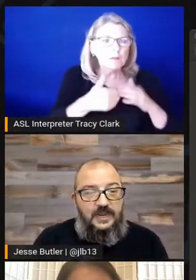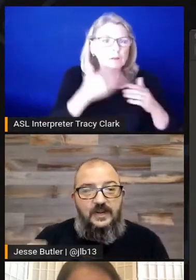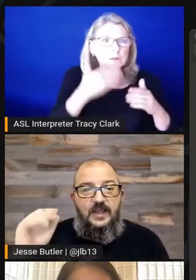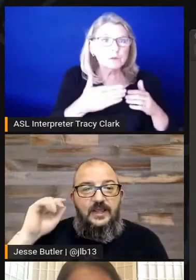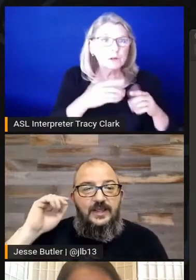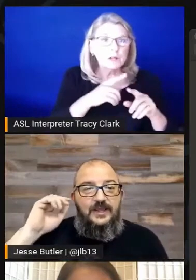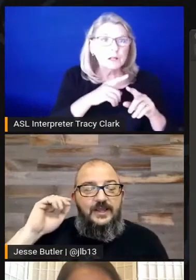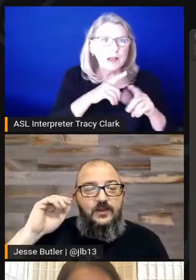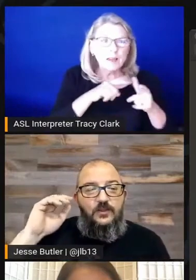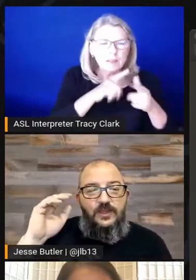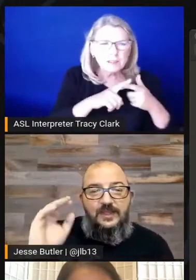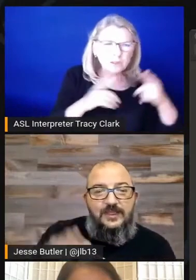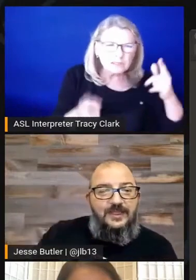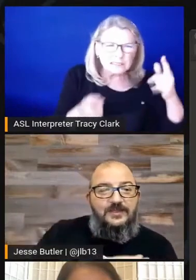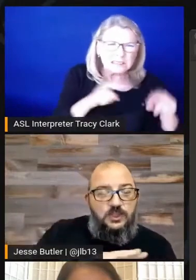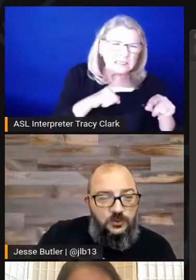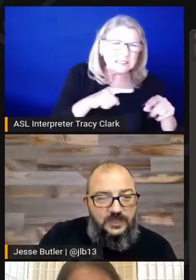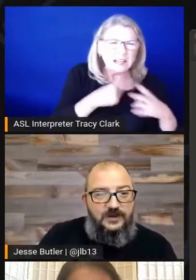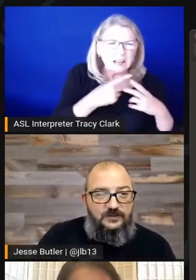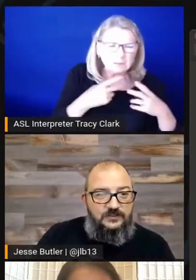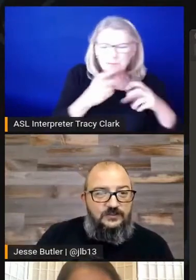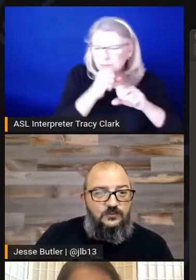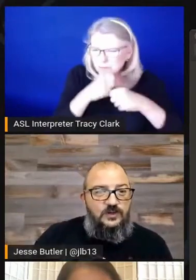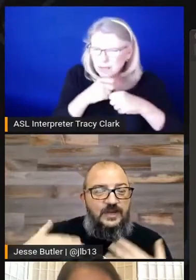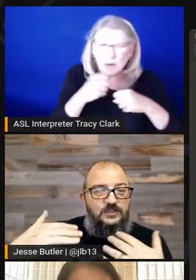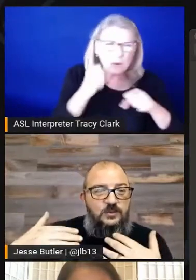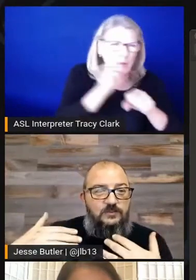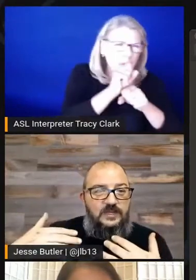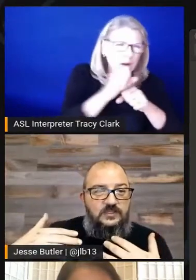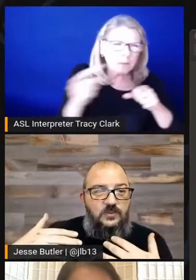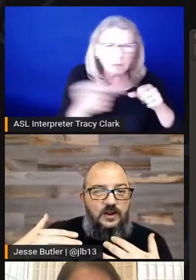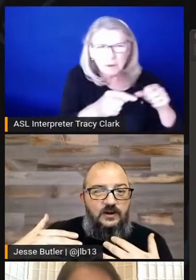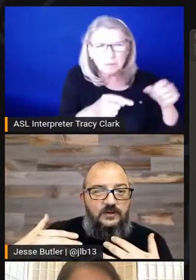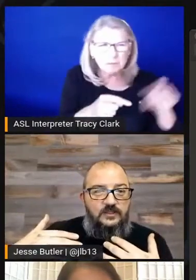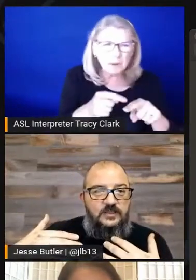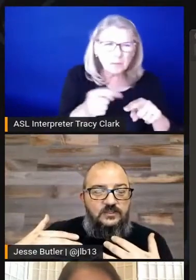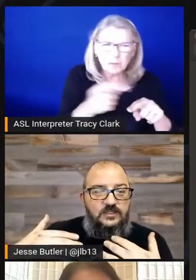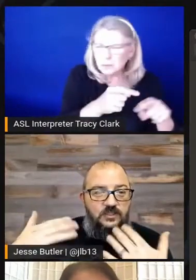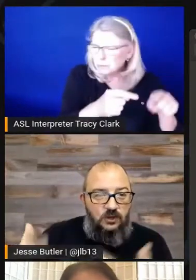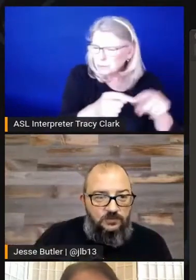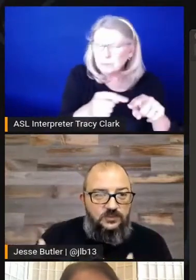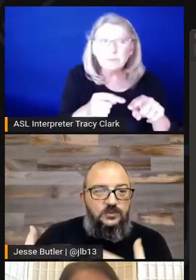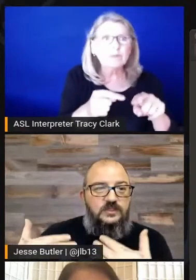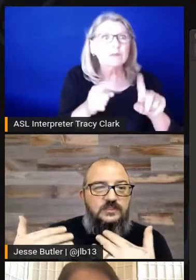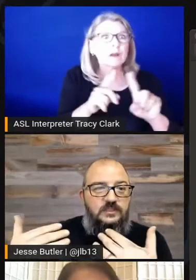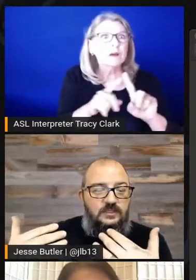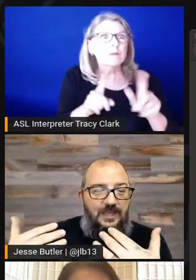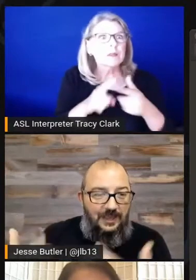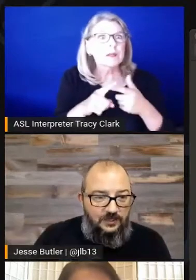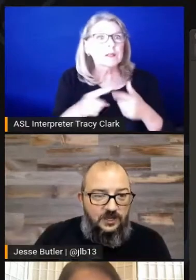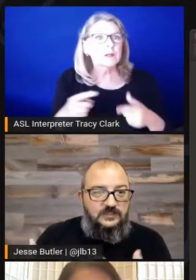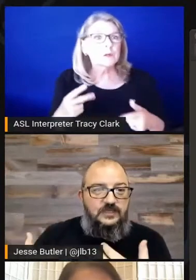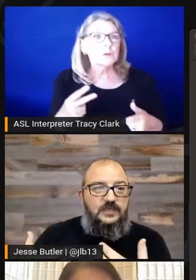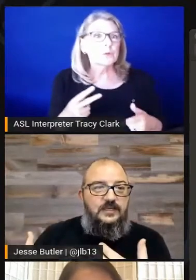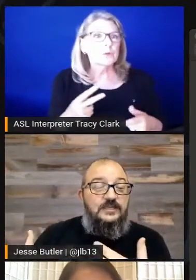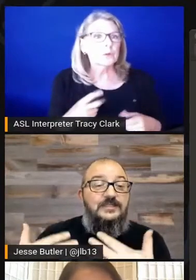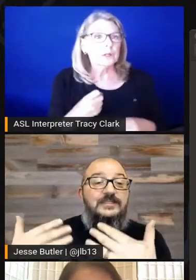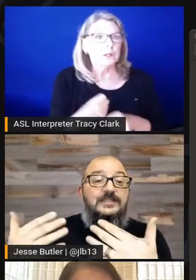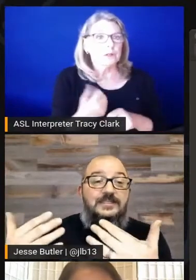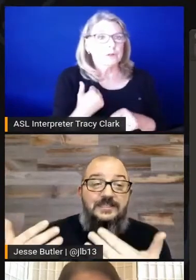great. In 2 years, we got into a place where there's this open source,